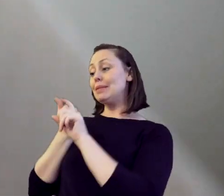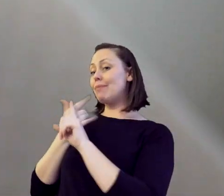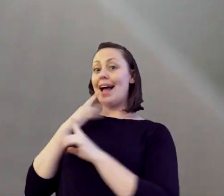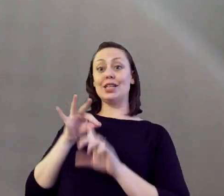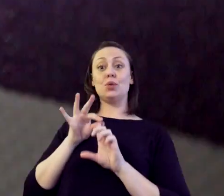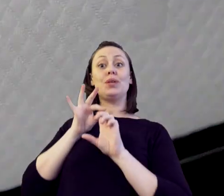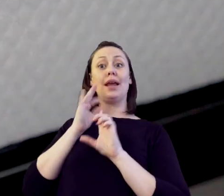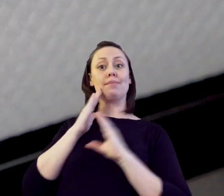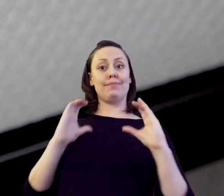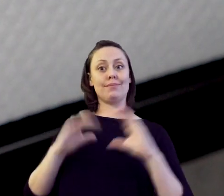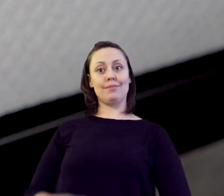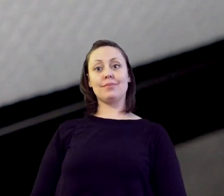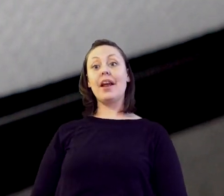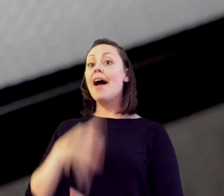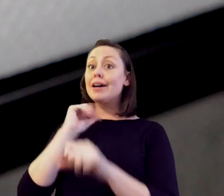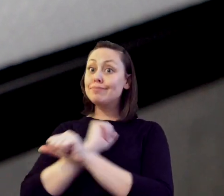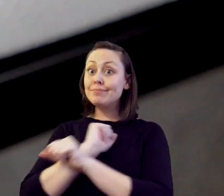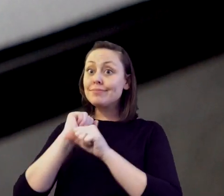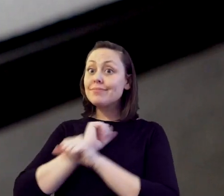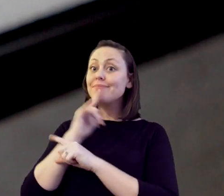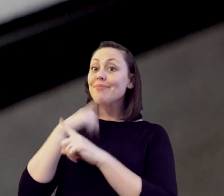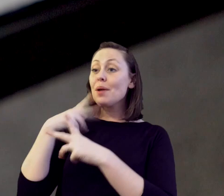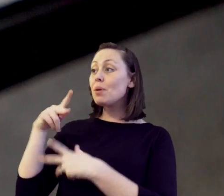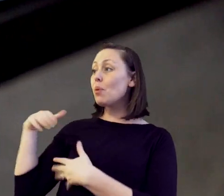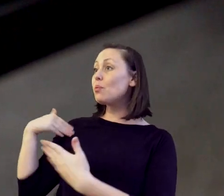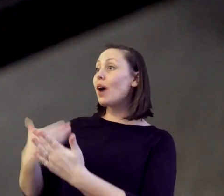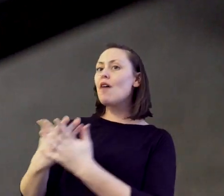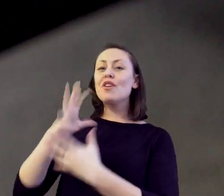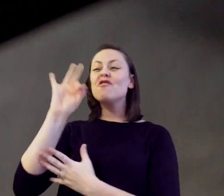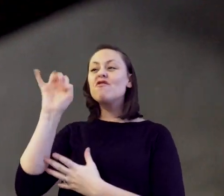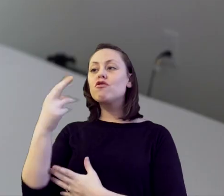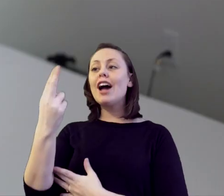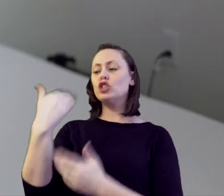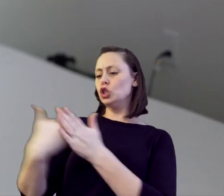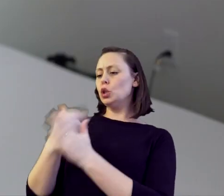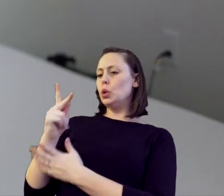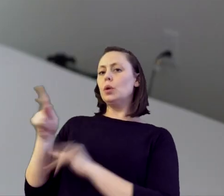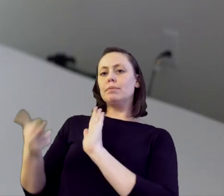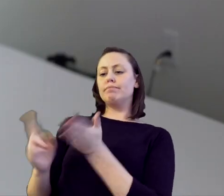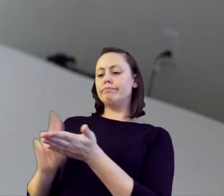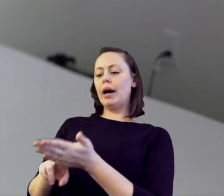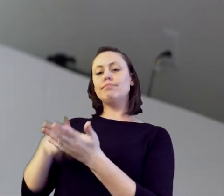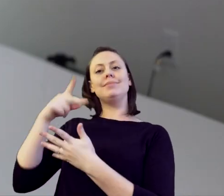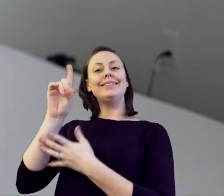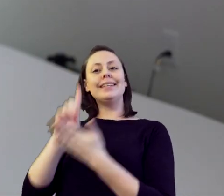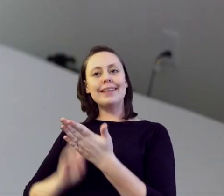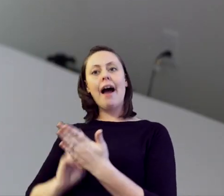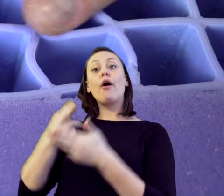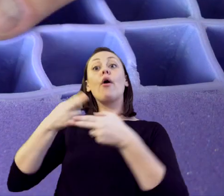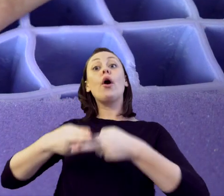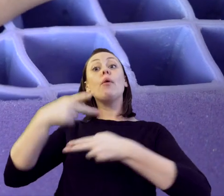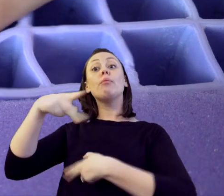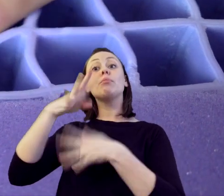as a very unique mattress. And it's true, Purple came to the scene with a fresh, patented design called the Purple